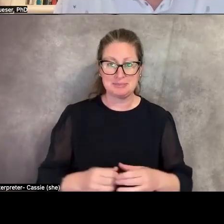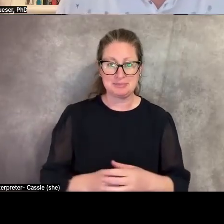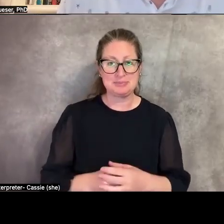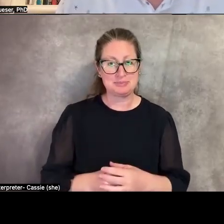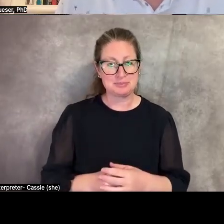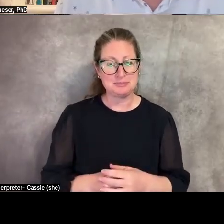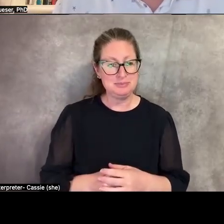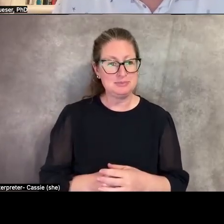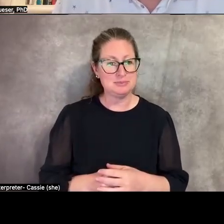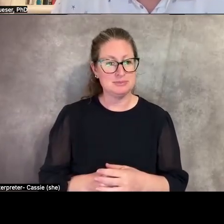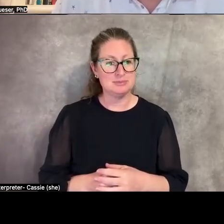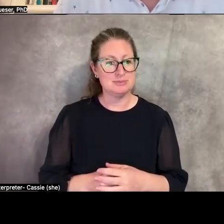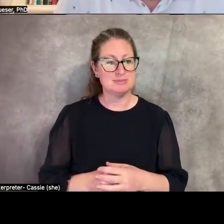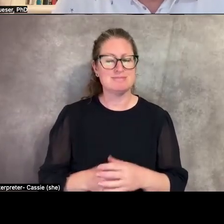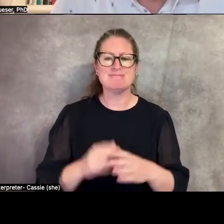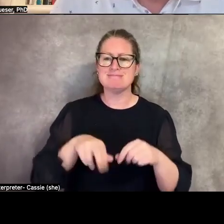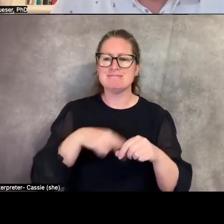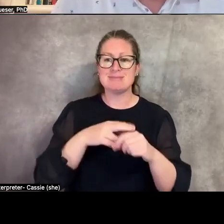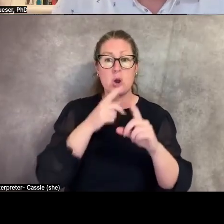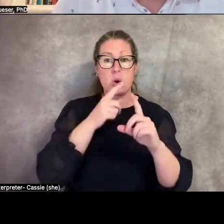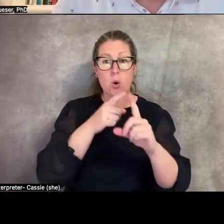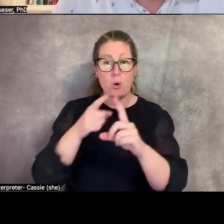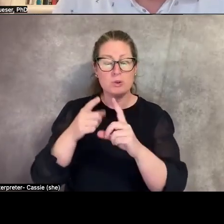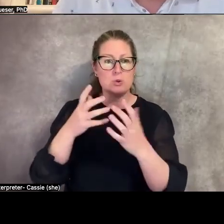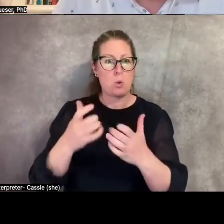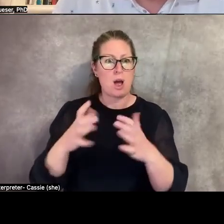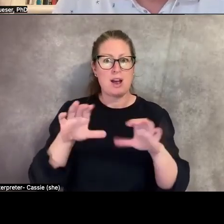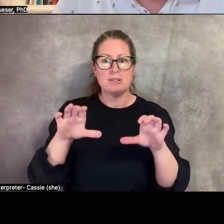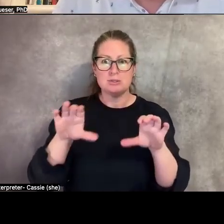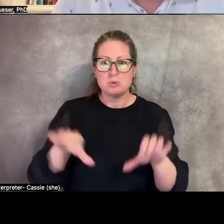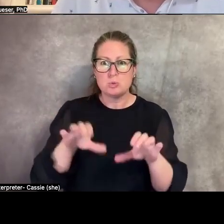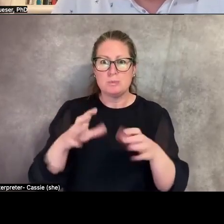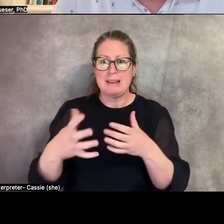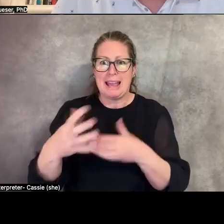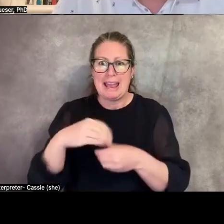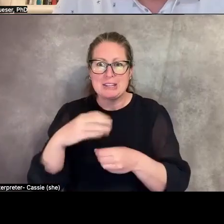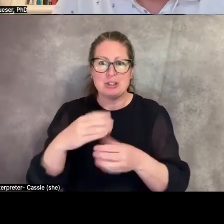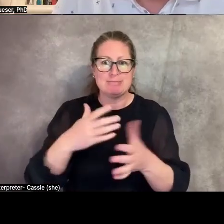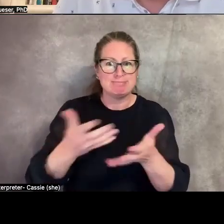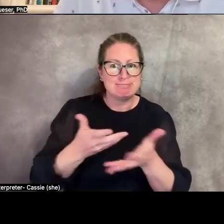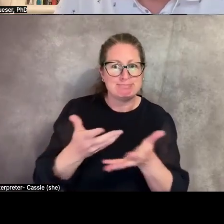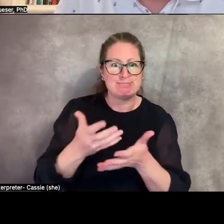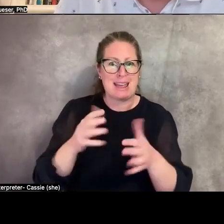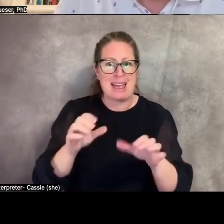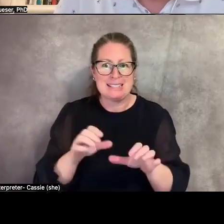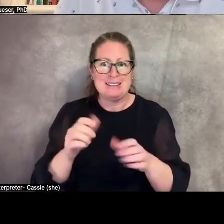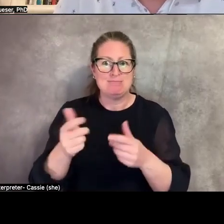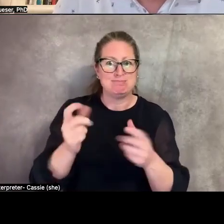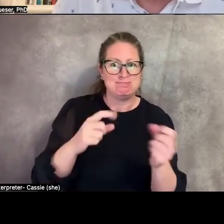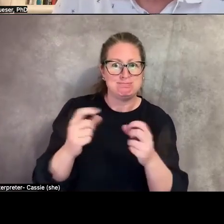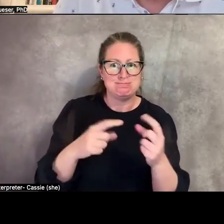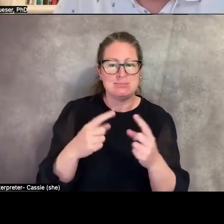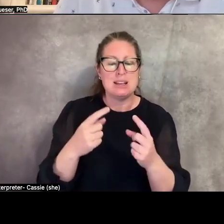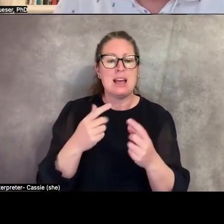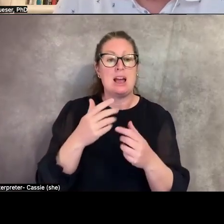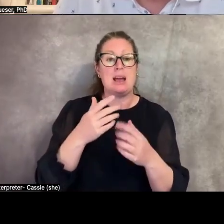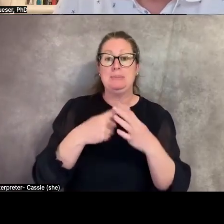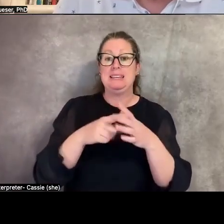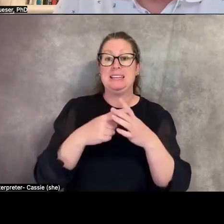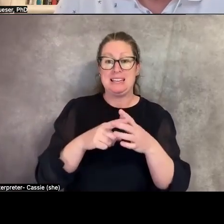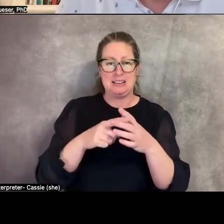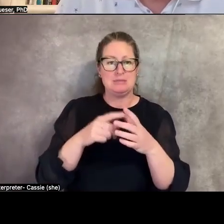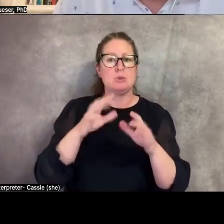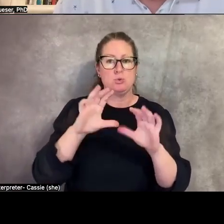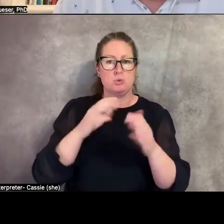The goals of the group, of course, are to be active and engaging. Each individual sets goals at the beginning of